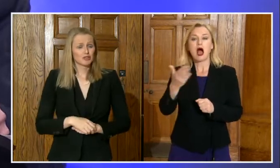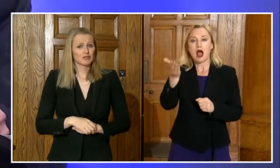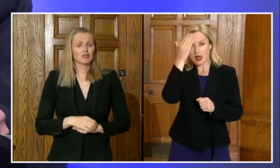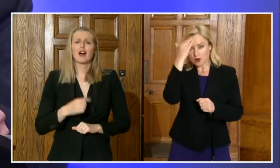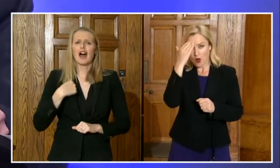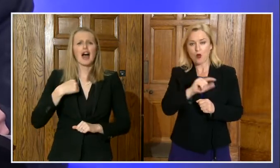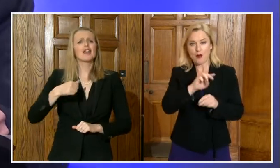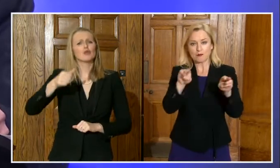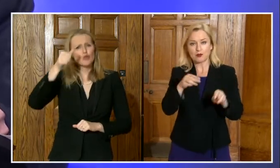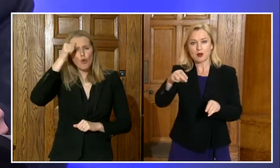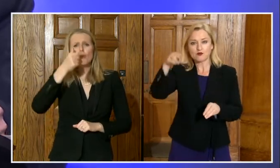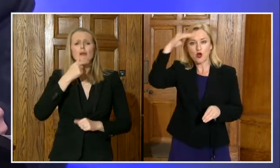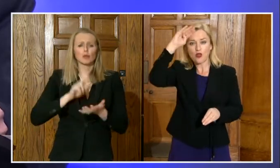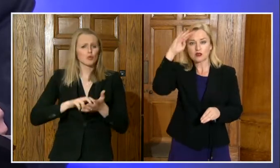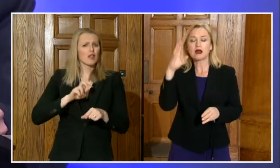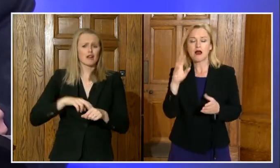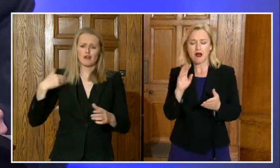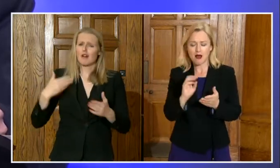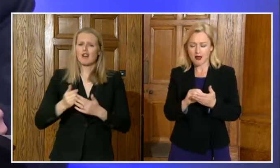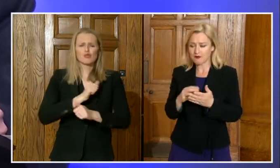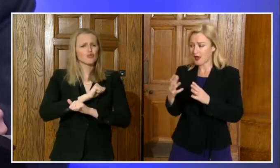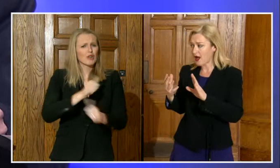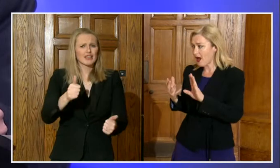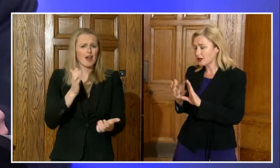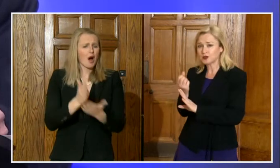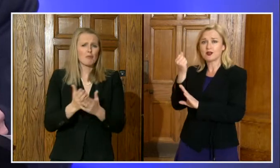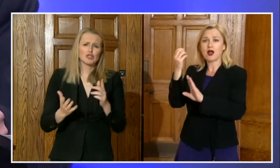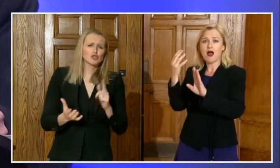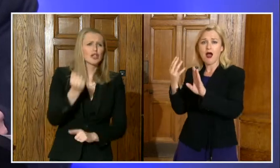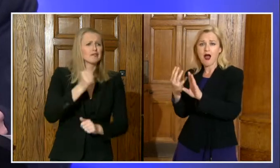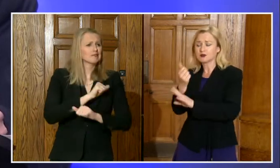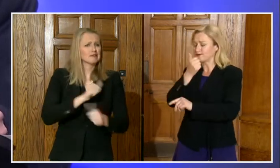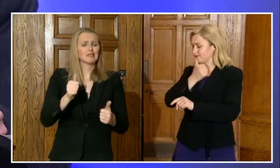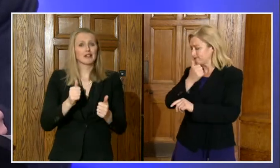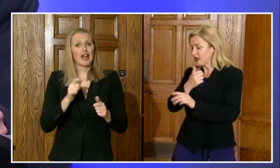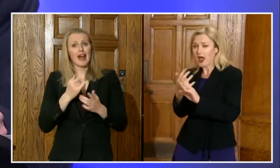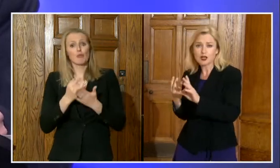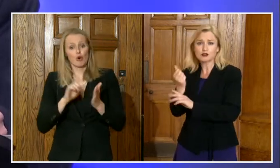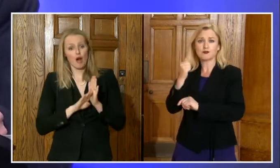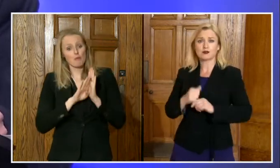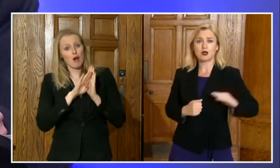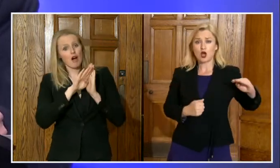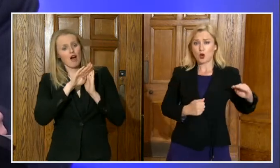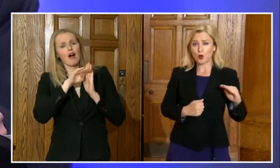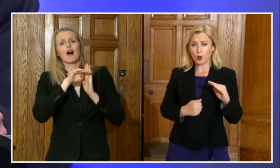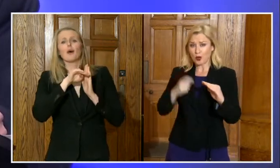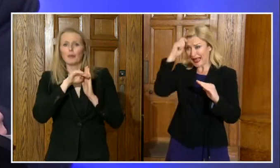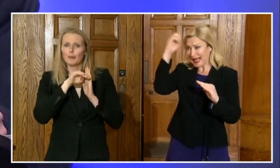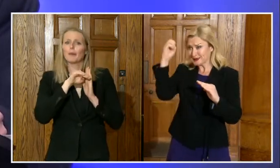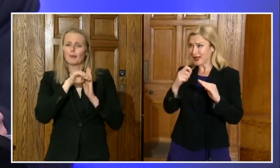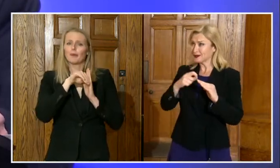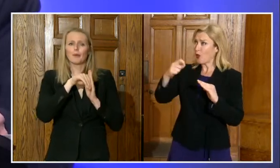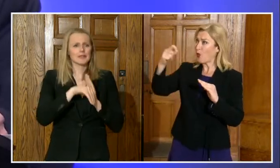of Northern Ireland have achieved over the past 2 months. We have flattened the curve, we have fought back against the